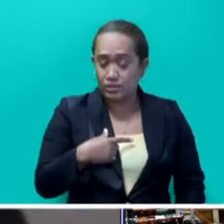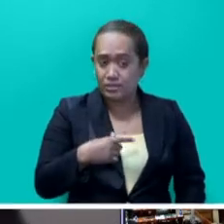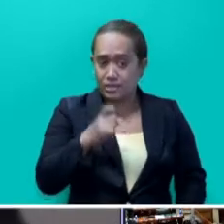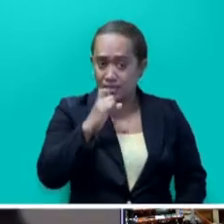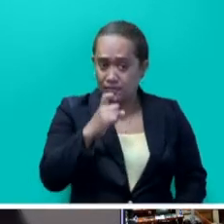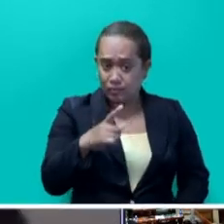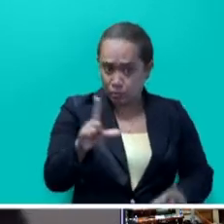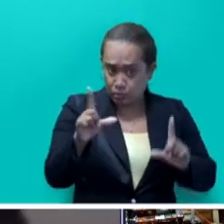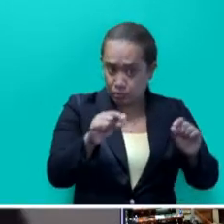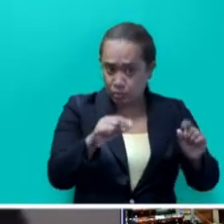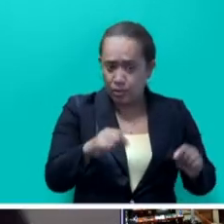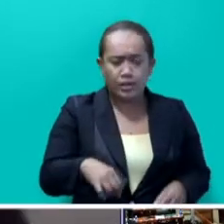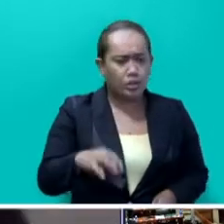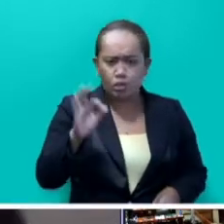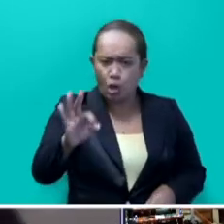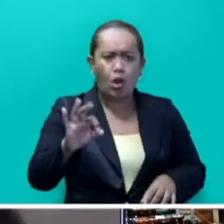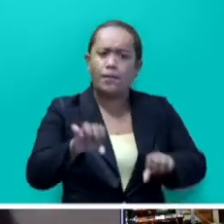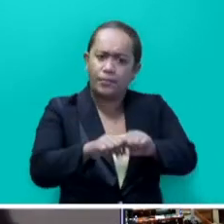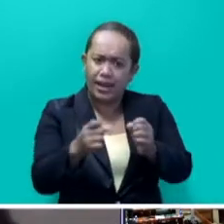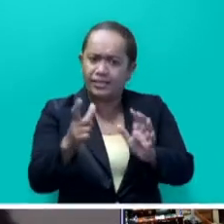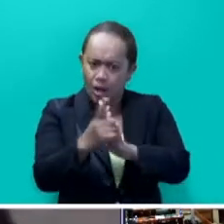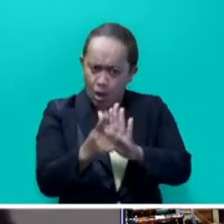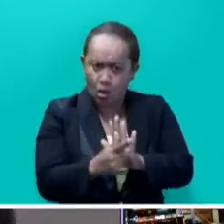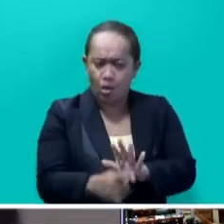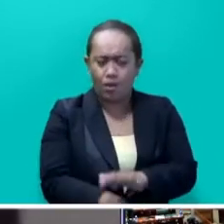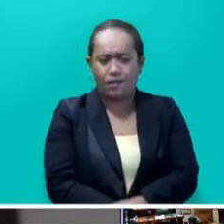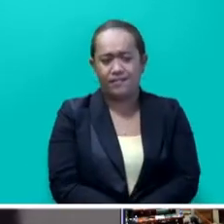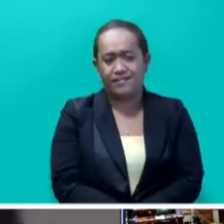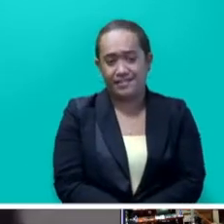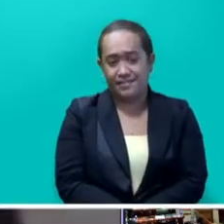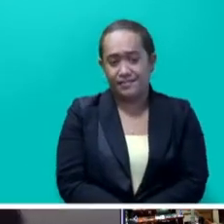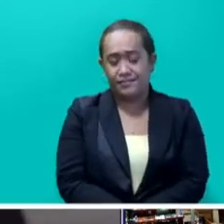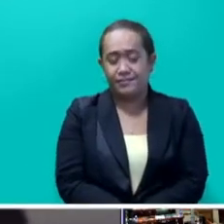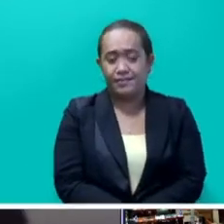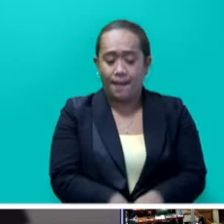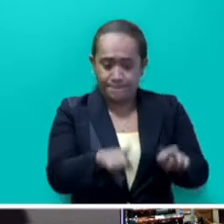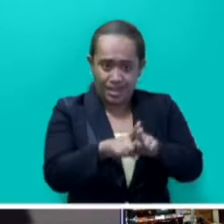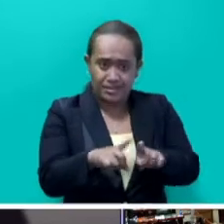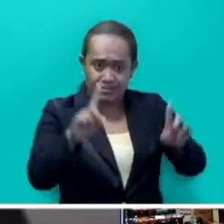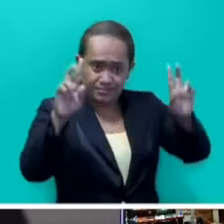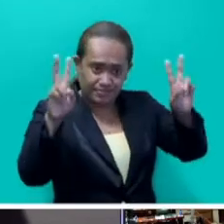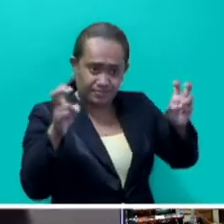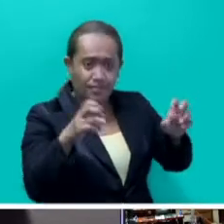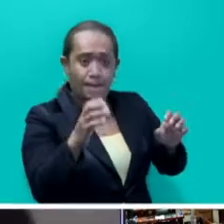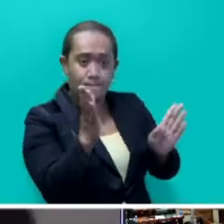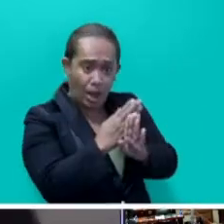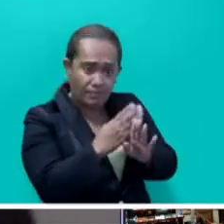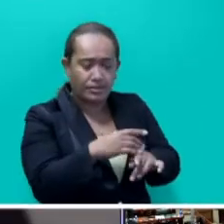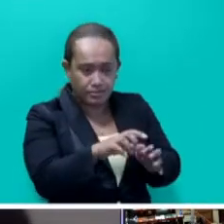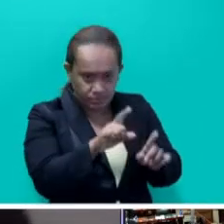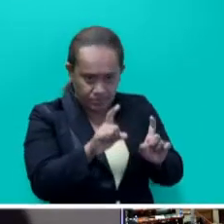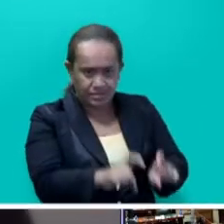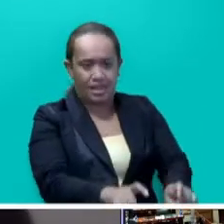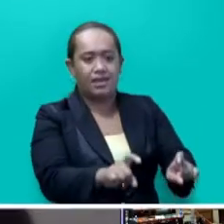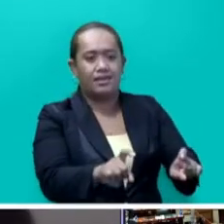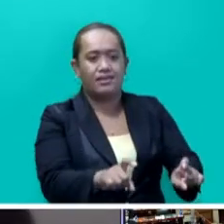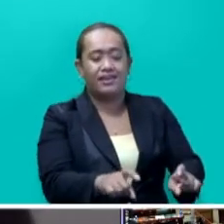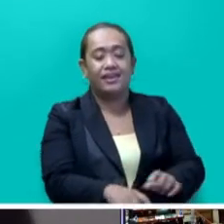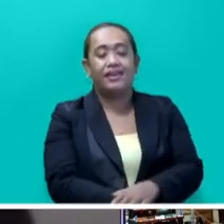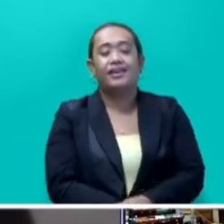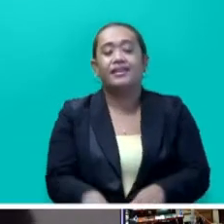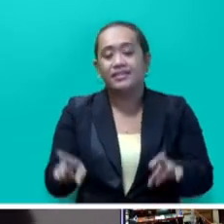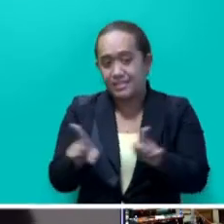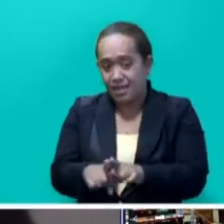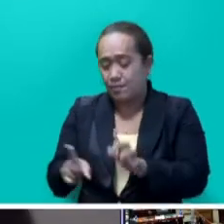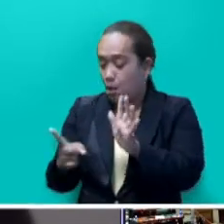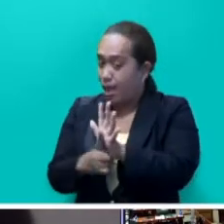to do it. You shouldn't be breaking the law in the first place. The bill will enhance LTA's power as a regulatory arm to auction off seized vehicles.